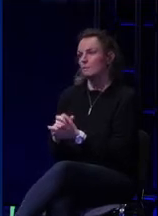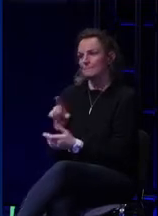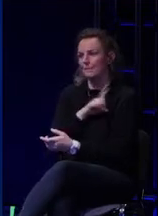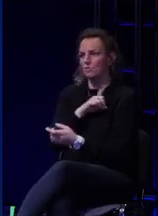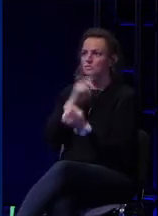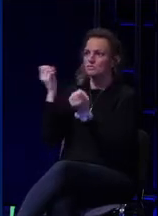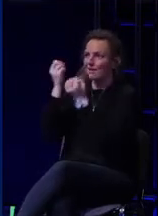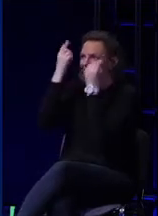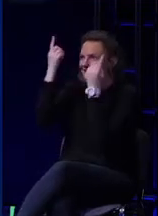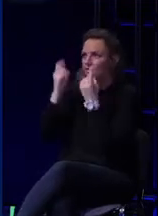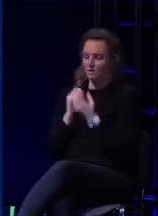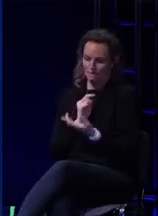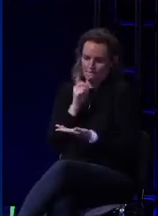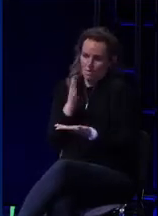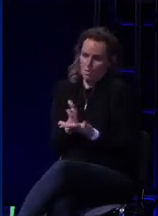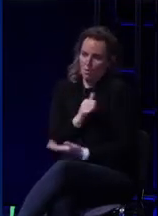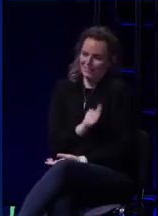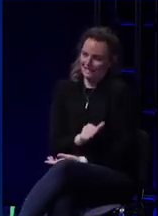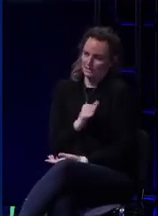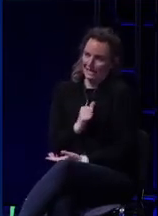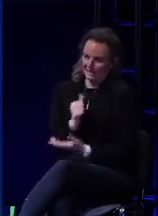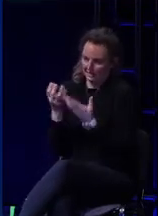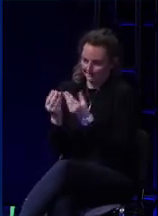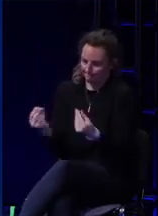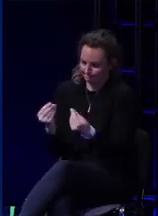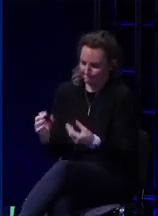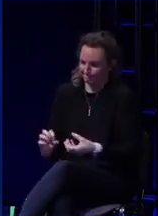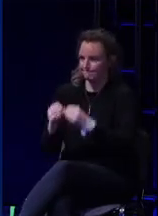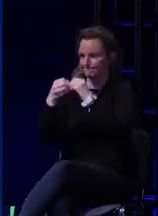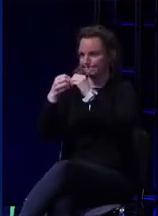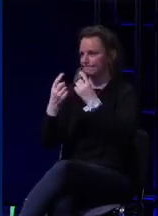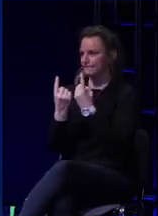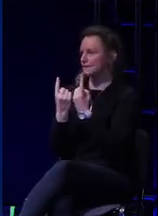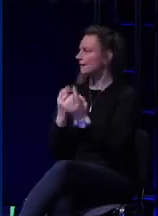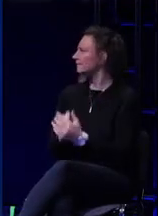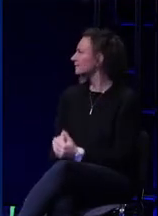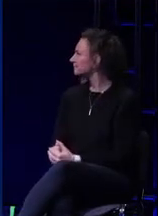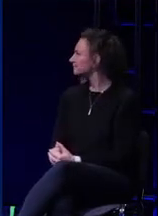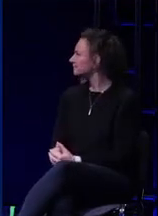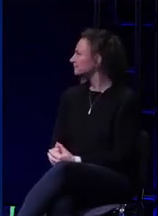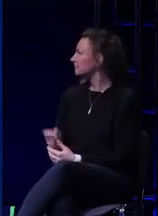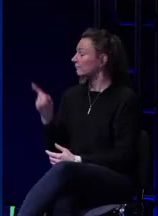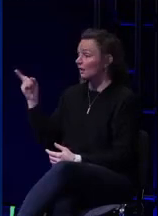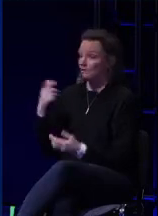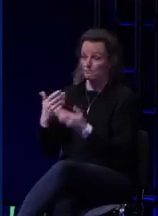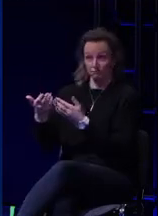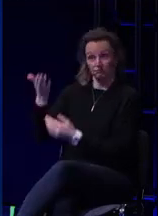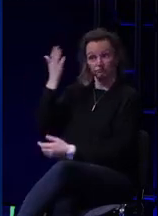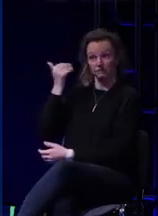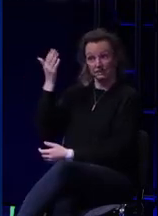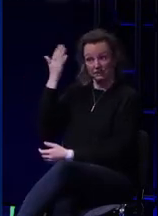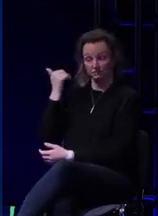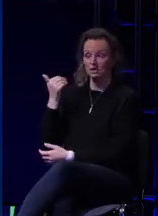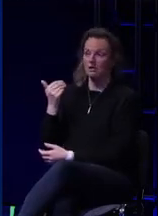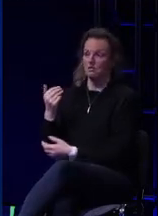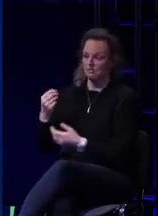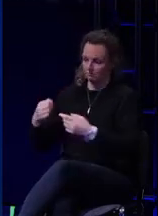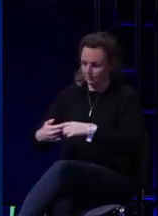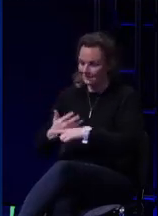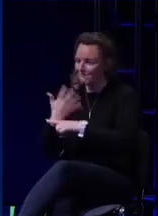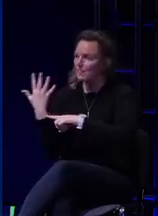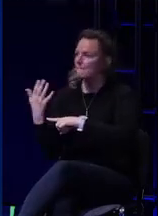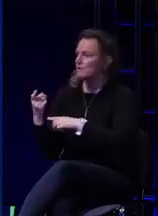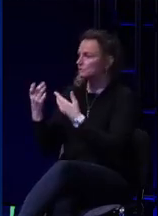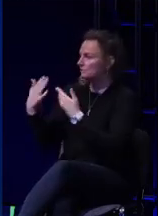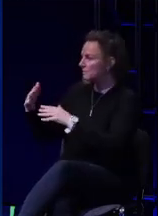of authenticating something. Okay. I think that's also that's a new development. I sort of found out, not that long ago. You were